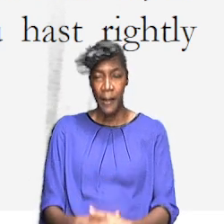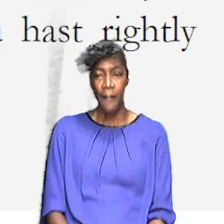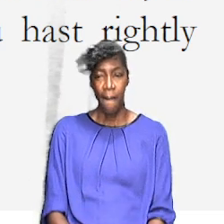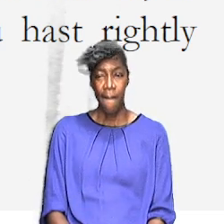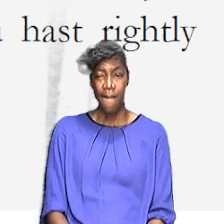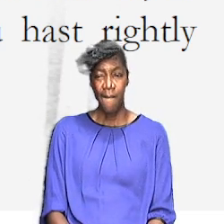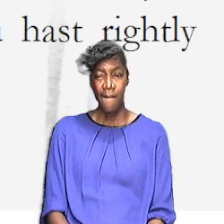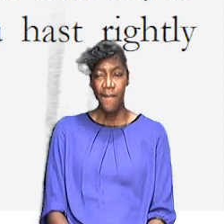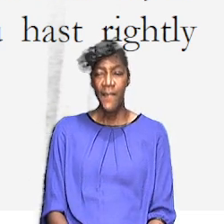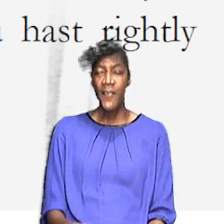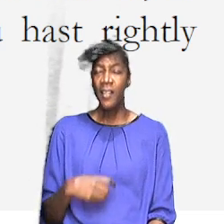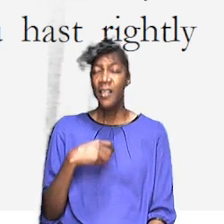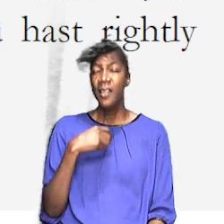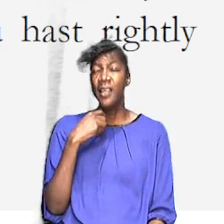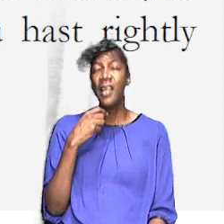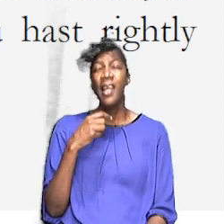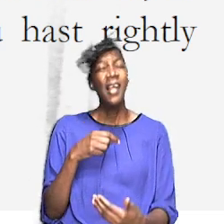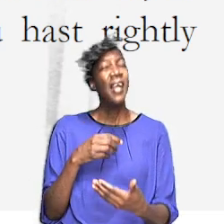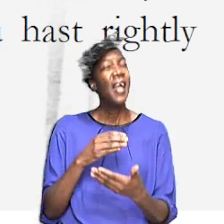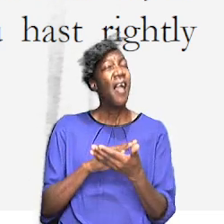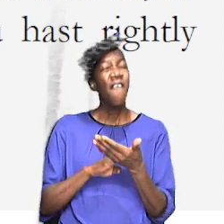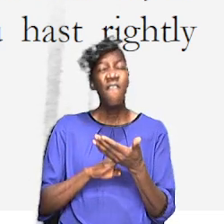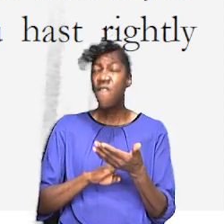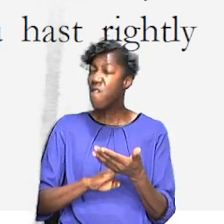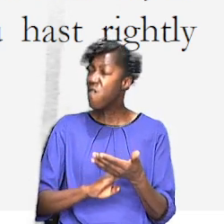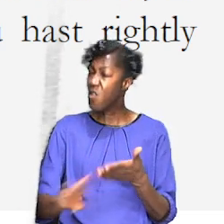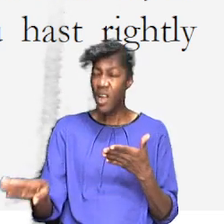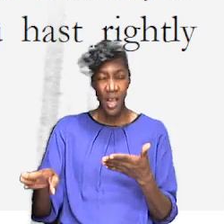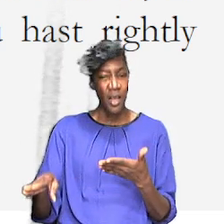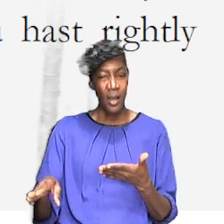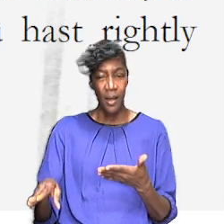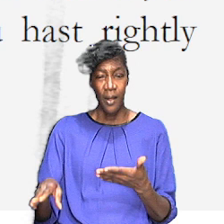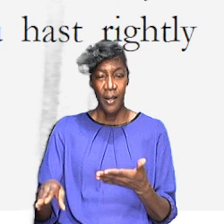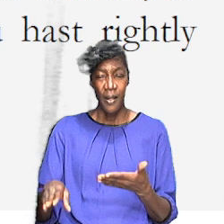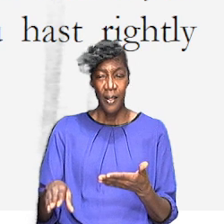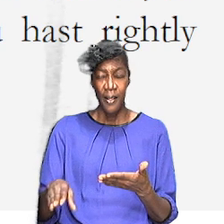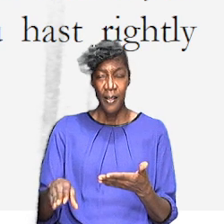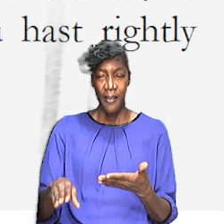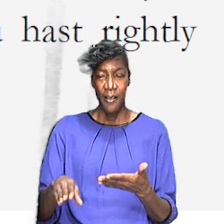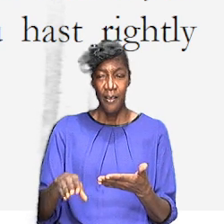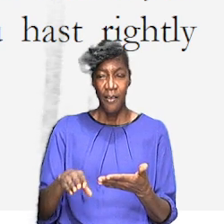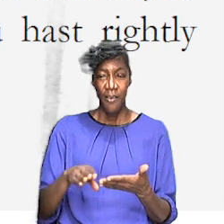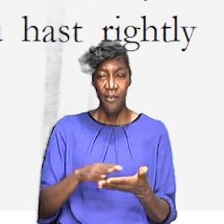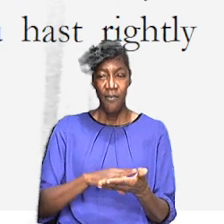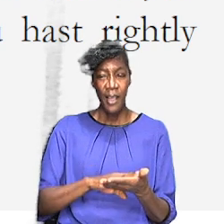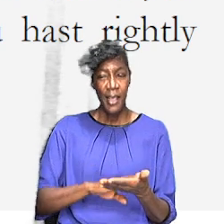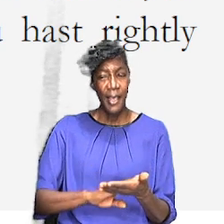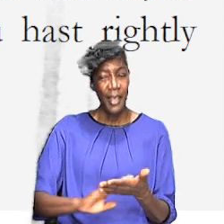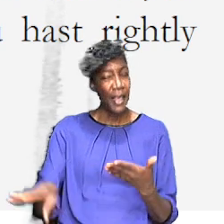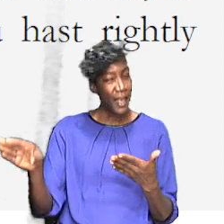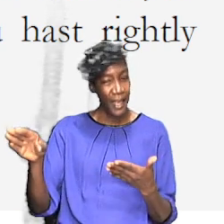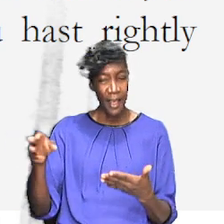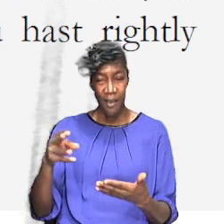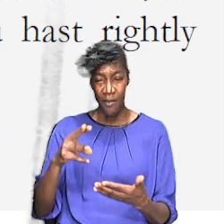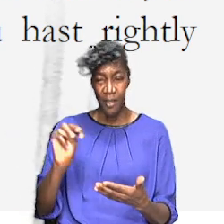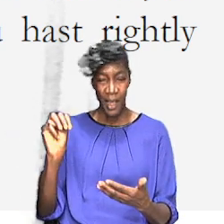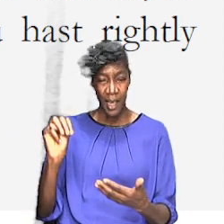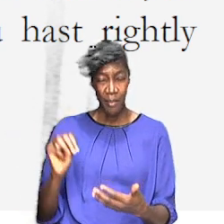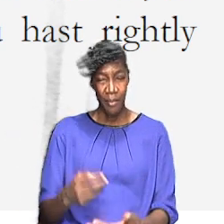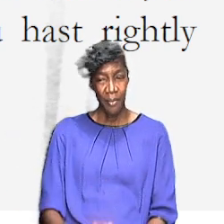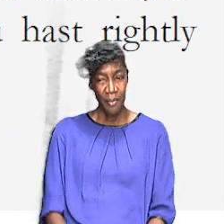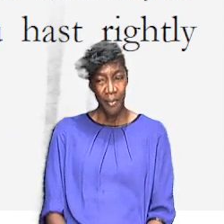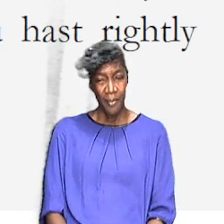he frankly forgave them both. And then Jesus asked the question, tell me therefore, which of